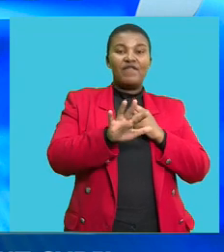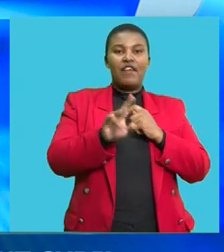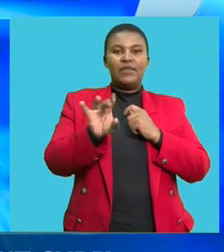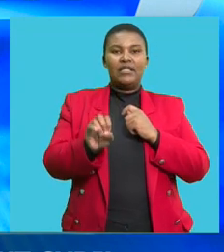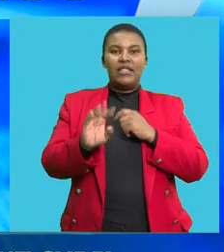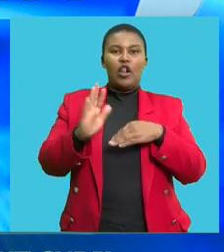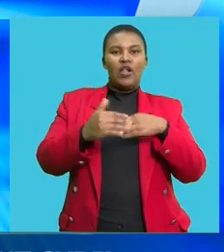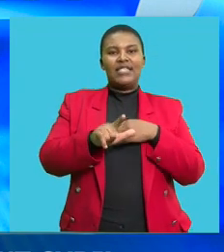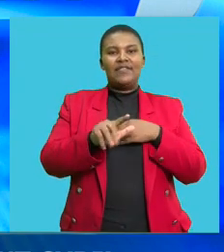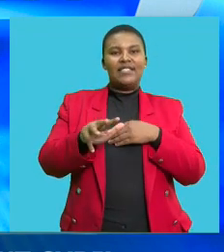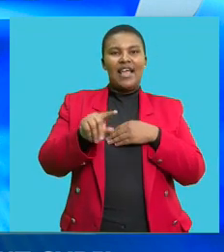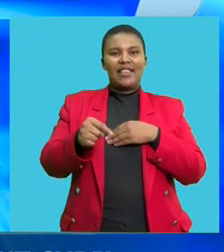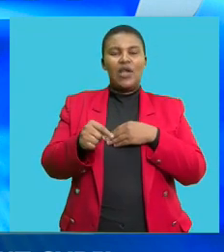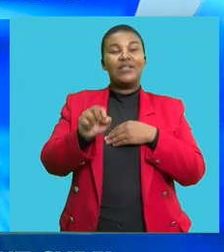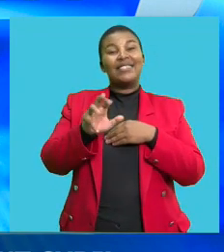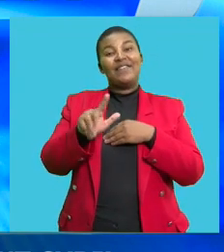at